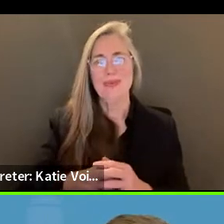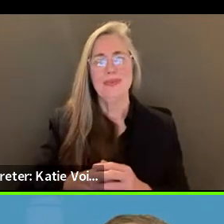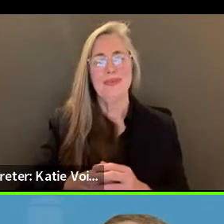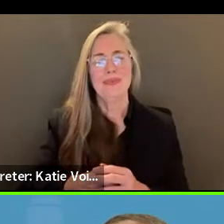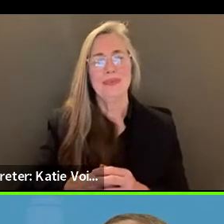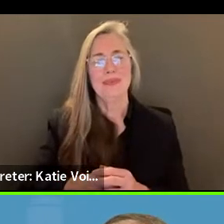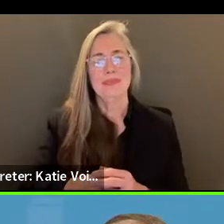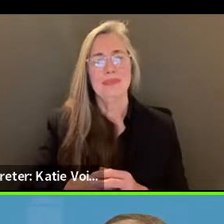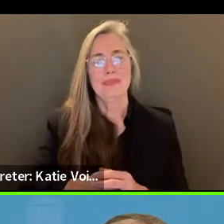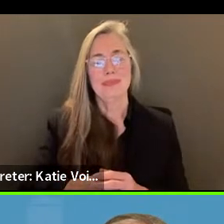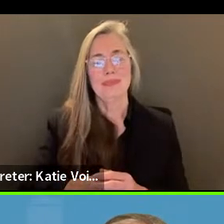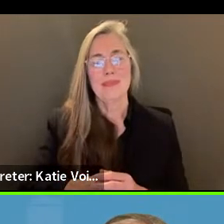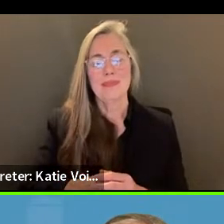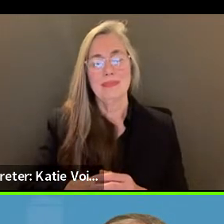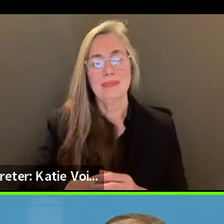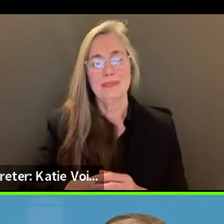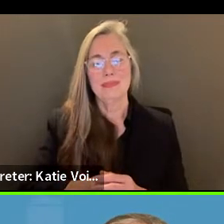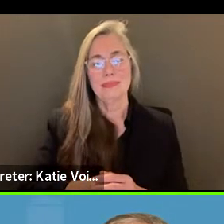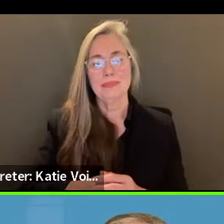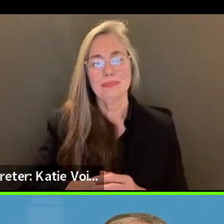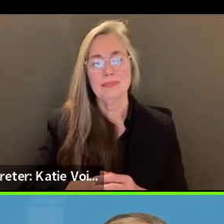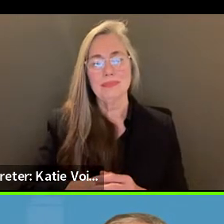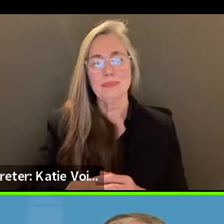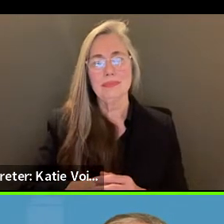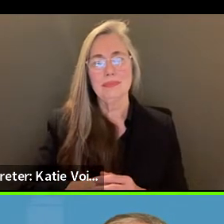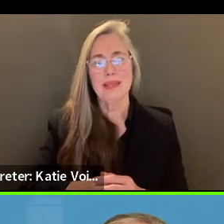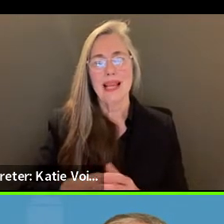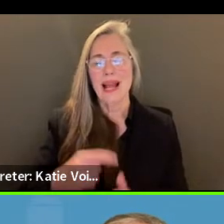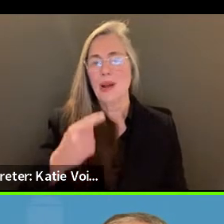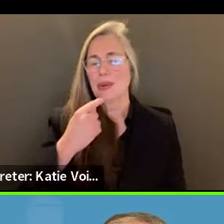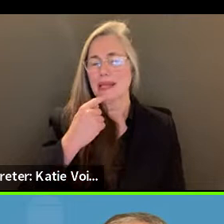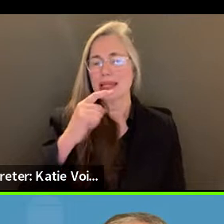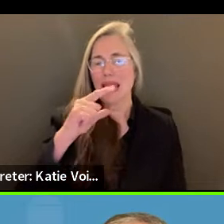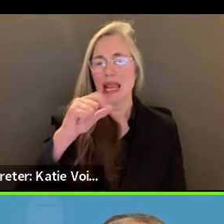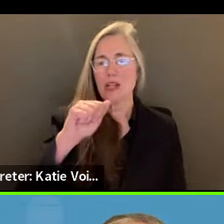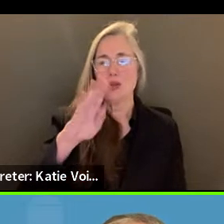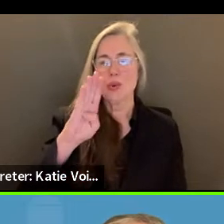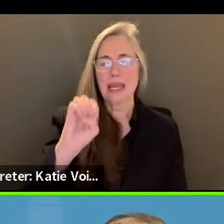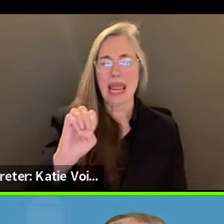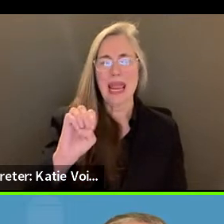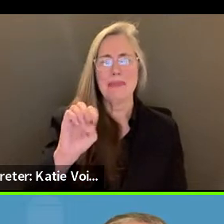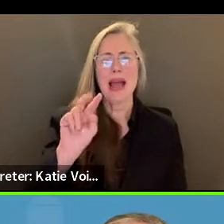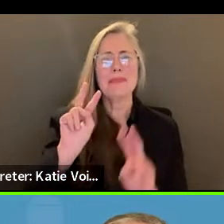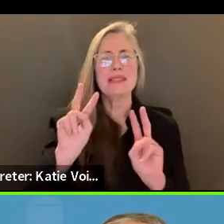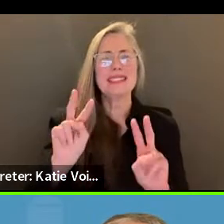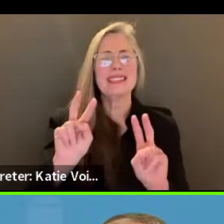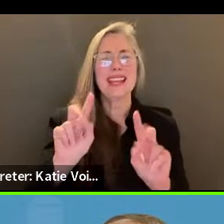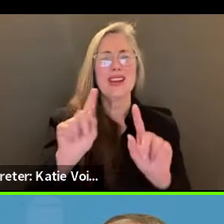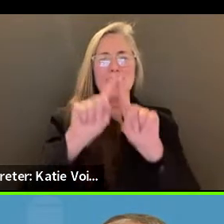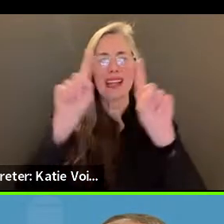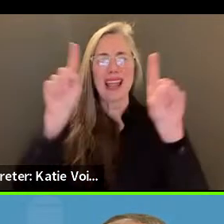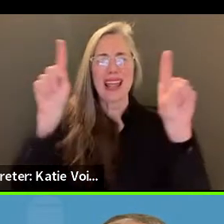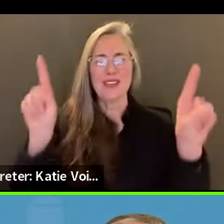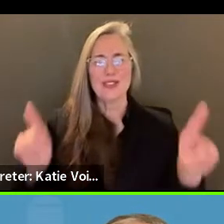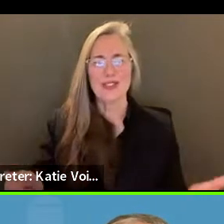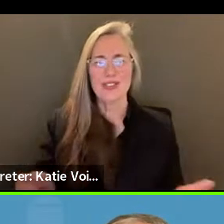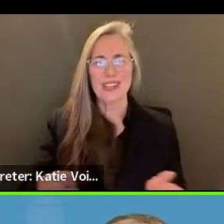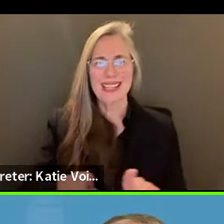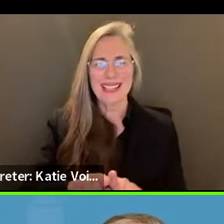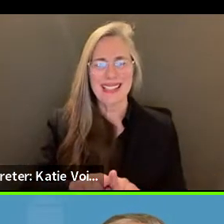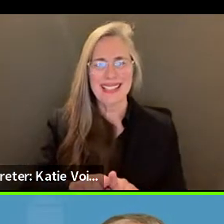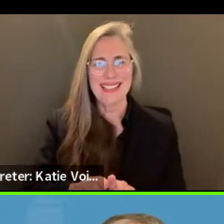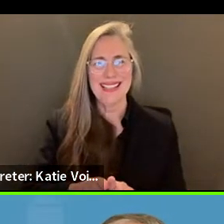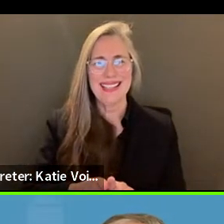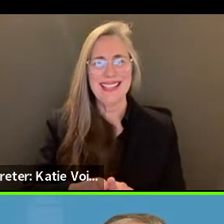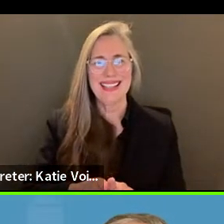I want to say to Gabe and my fellow board members that I'm sitting staring at a screen that I made a